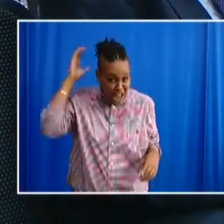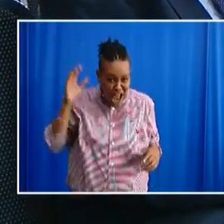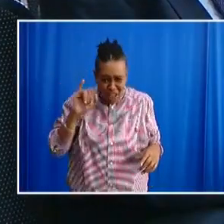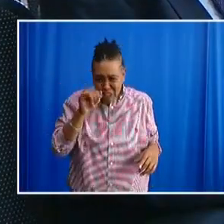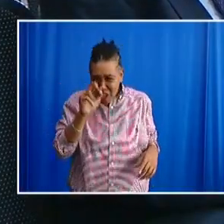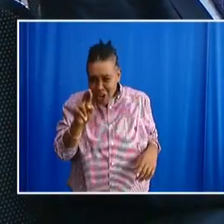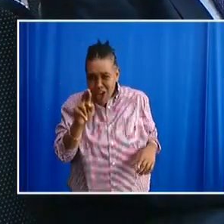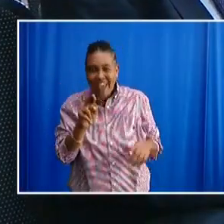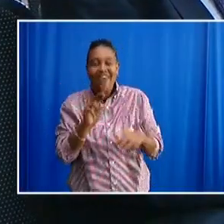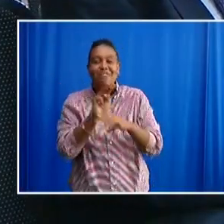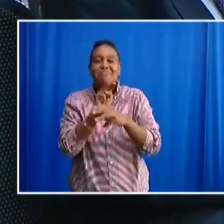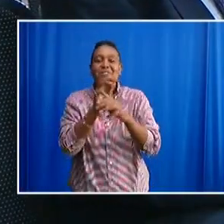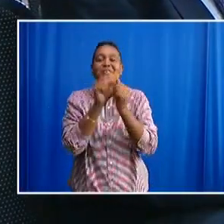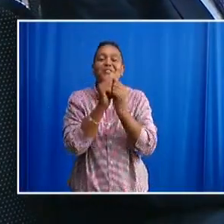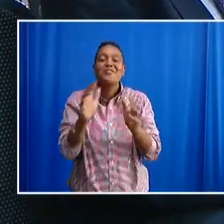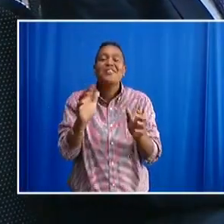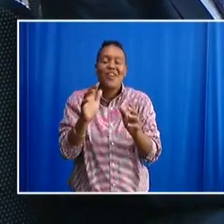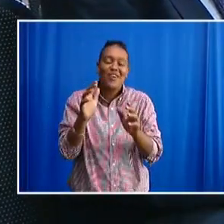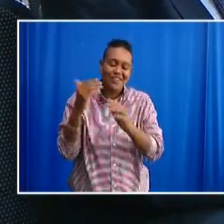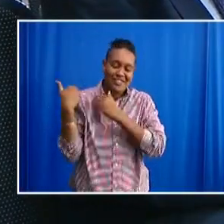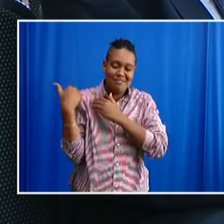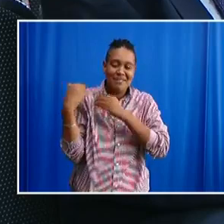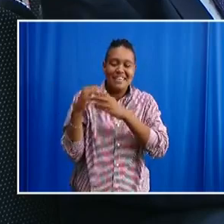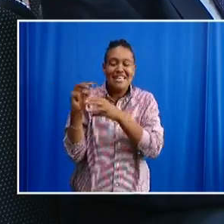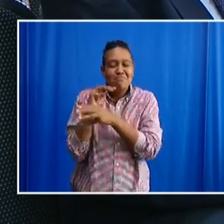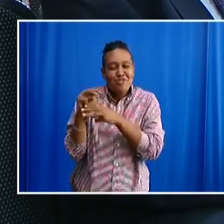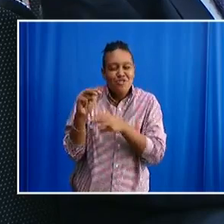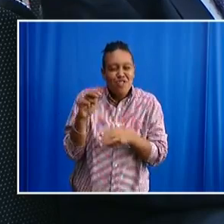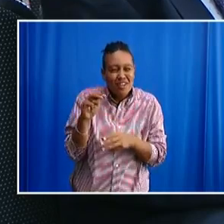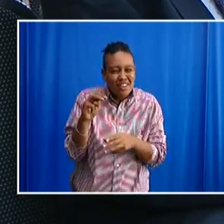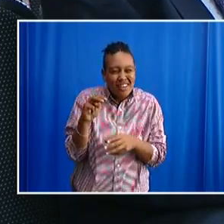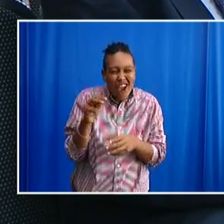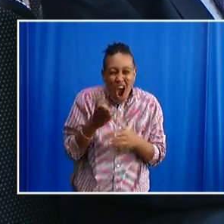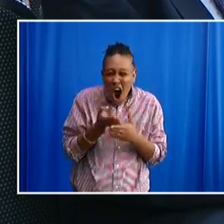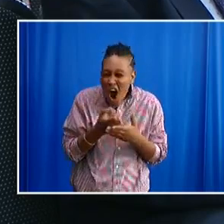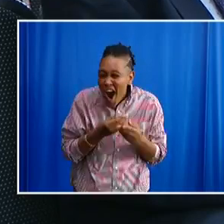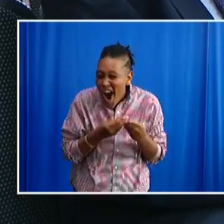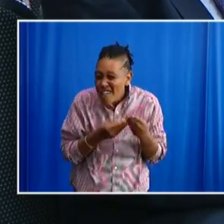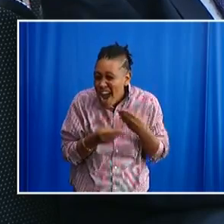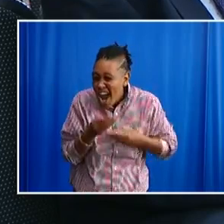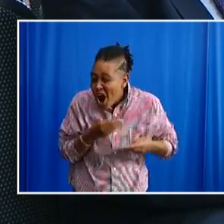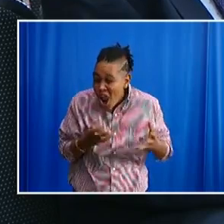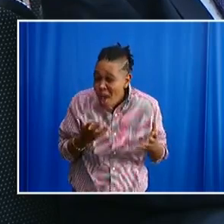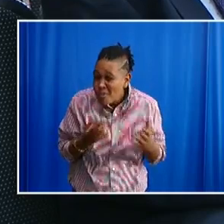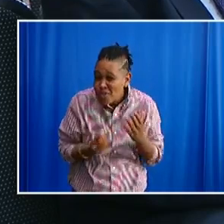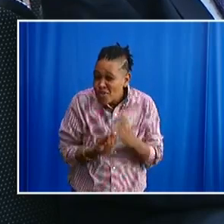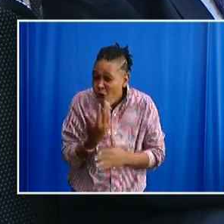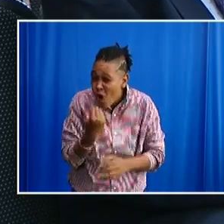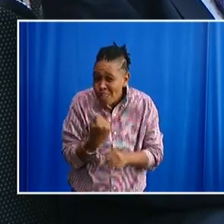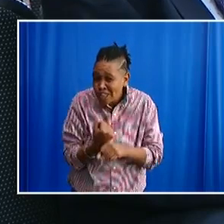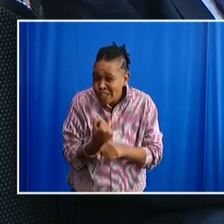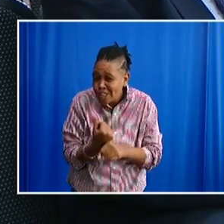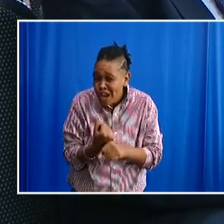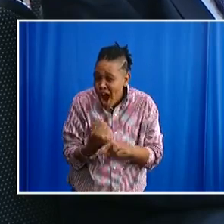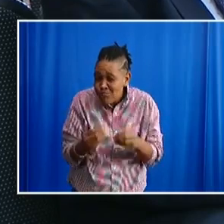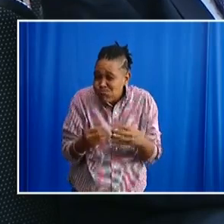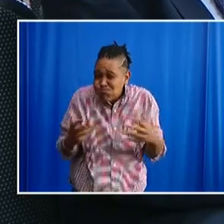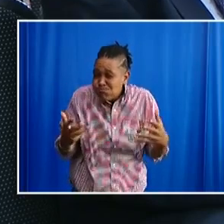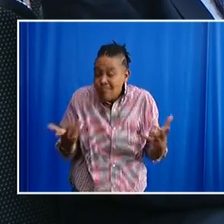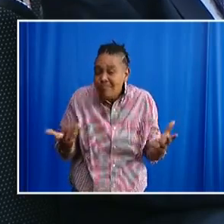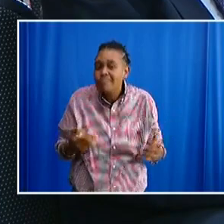Minister without portfolio of Ministry of Economic Growth and Job Creation.